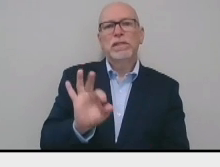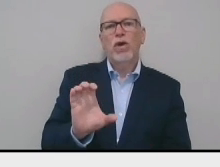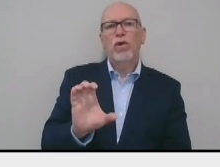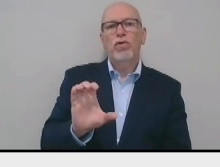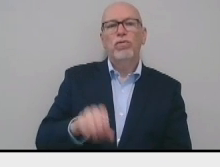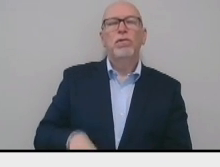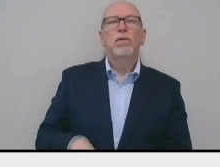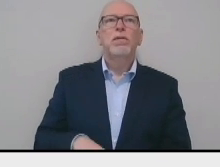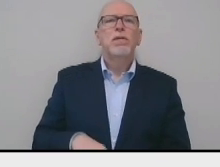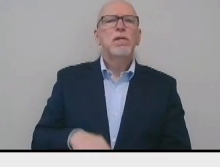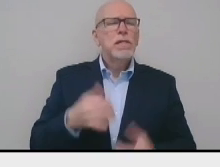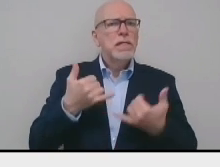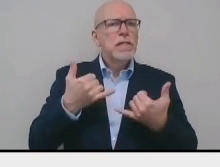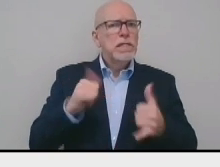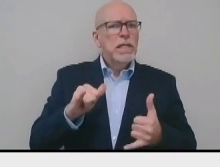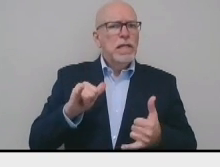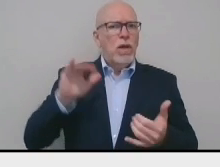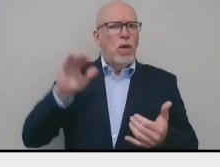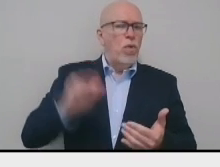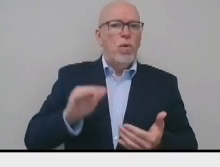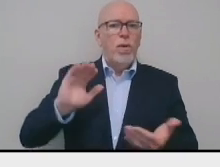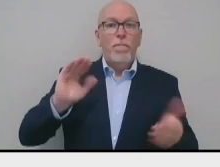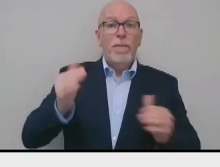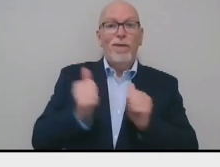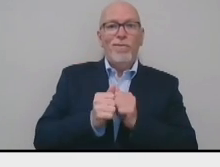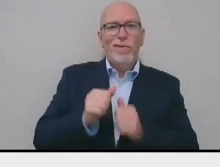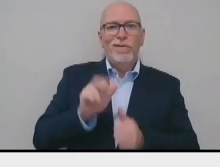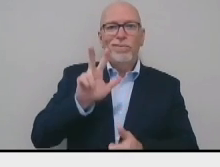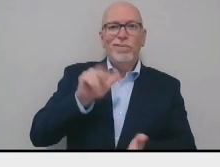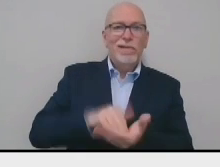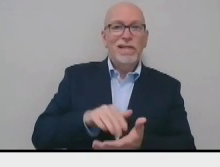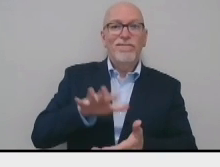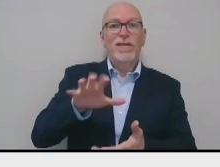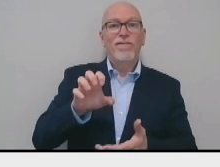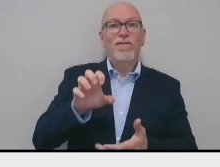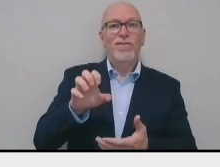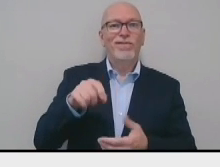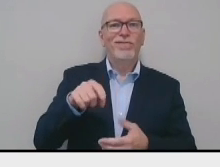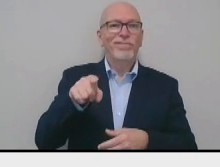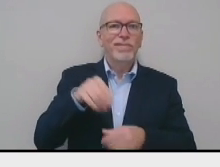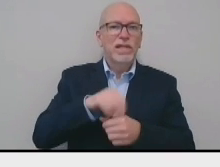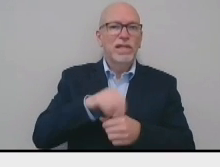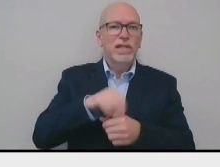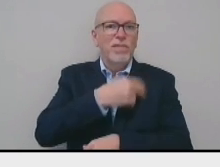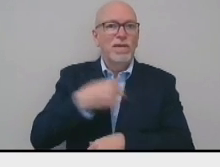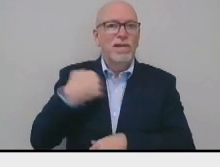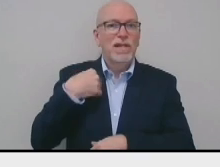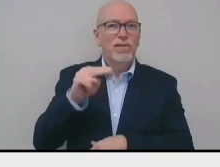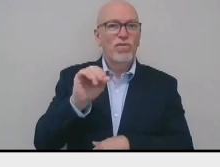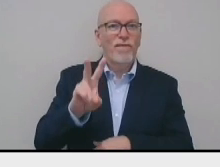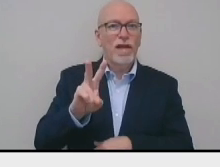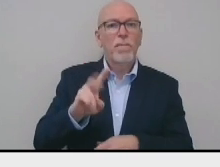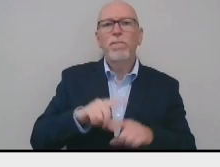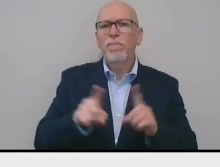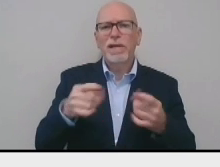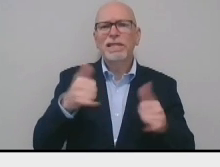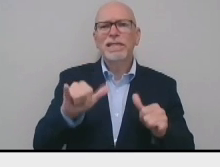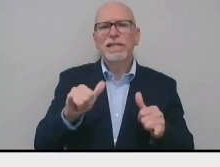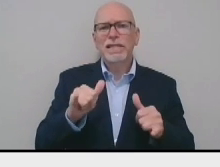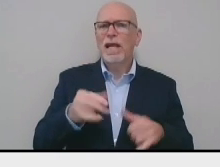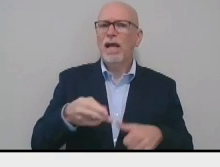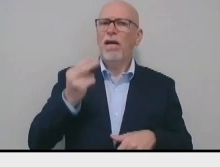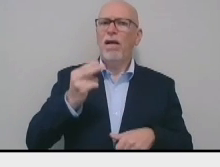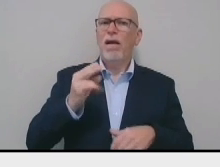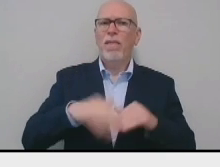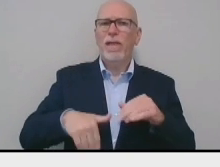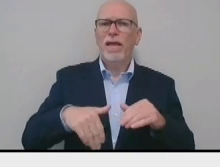still significantly lower than the nearly 3,500 Hoosiers that were hospitalized in late November, but it remains much higher than we were